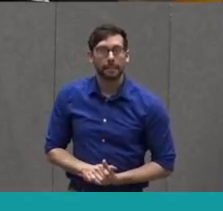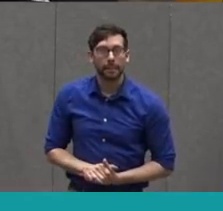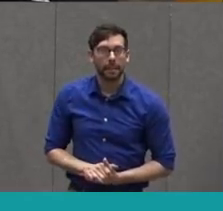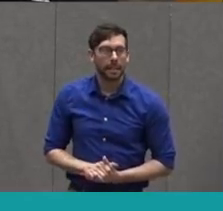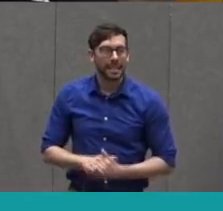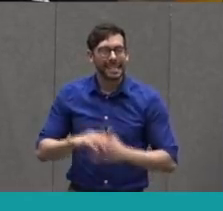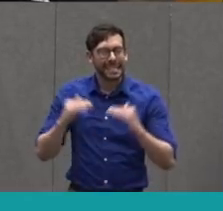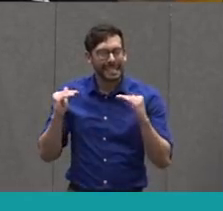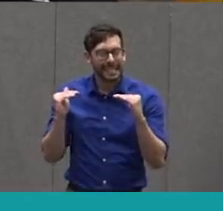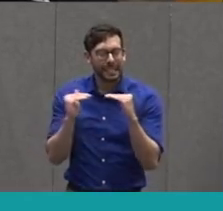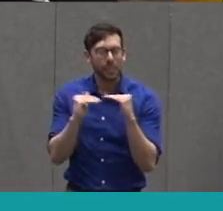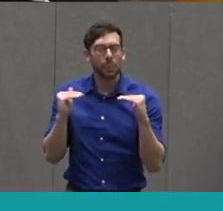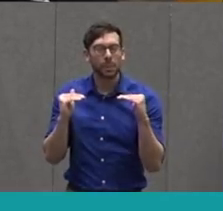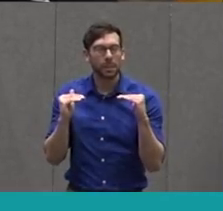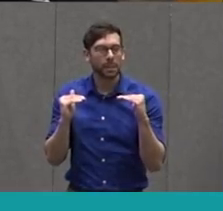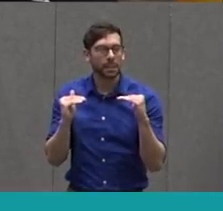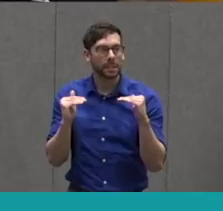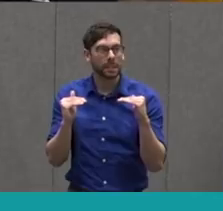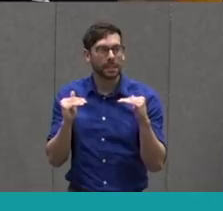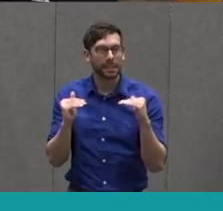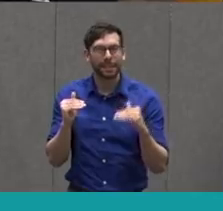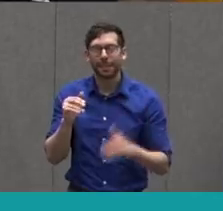equals